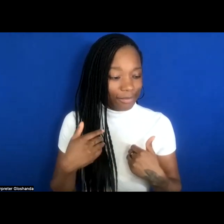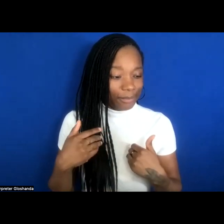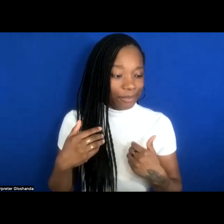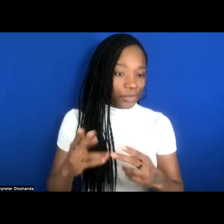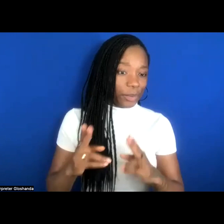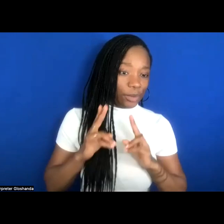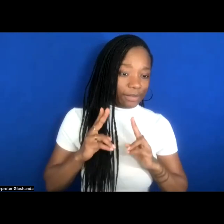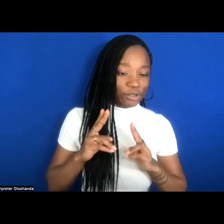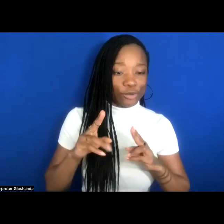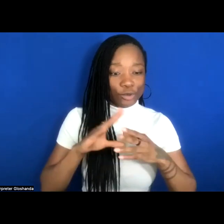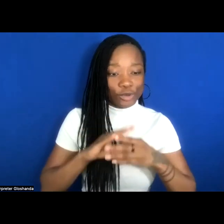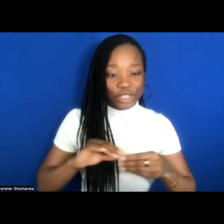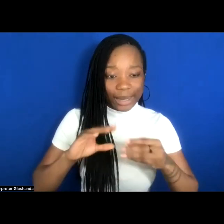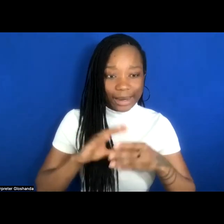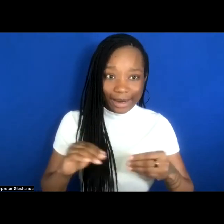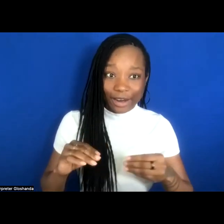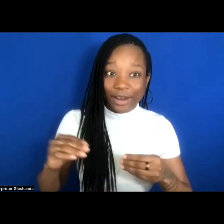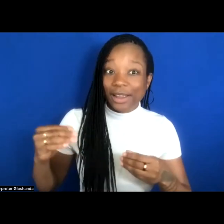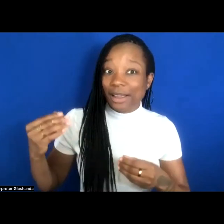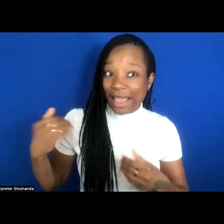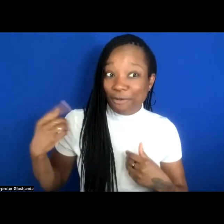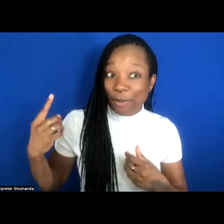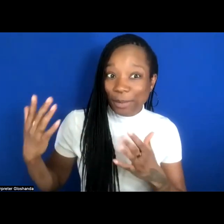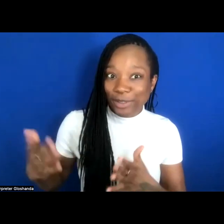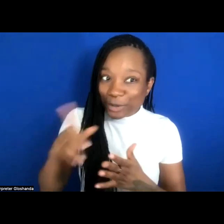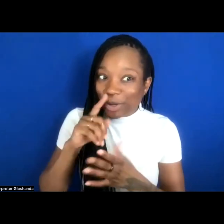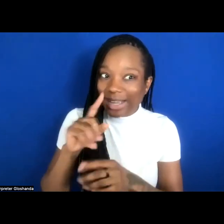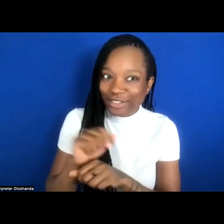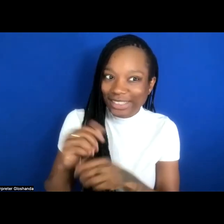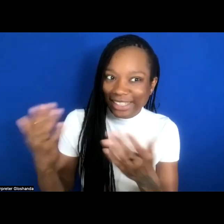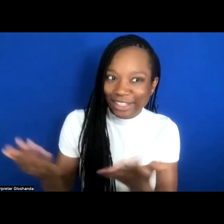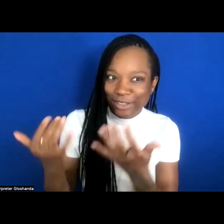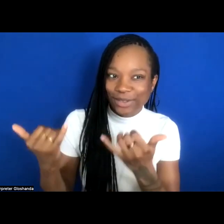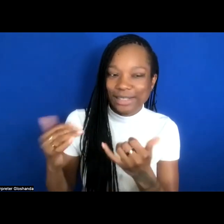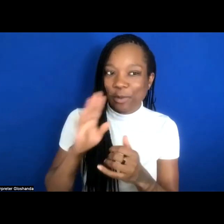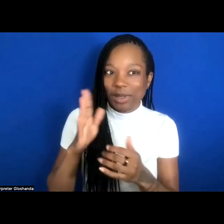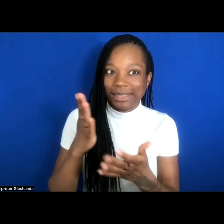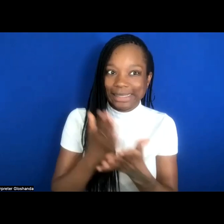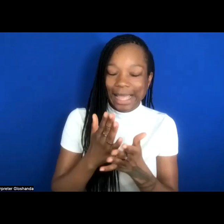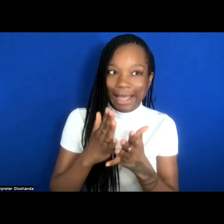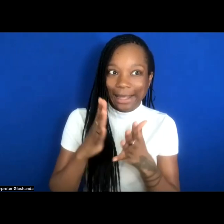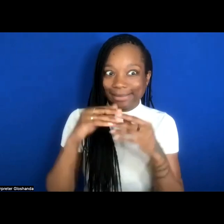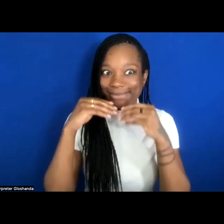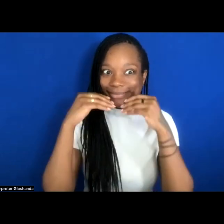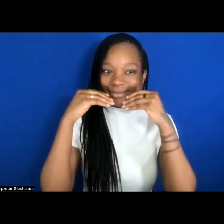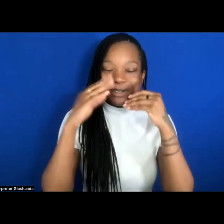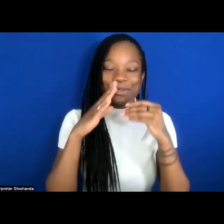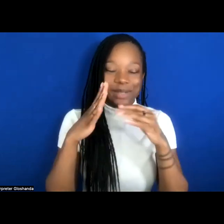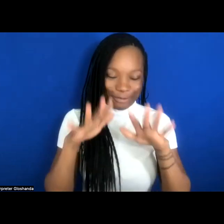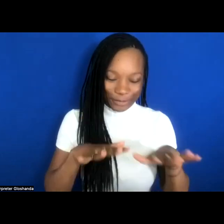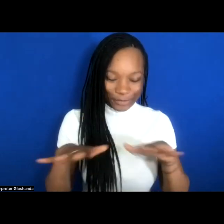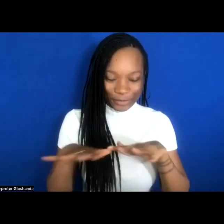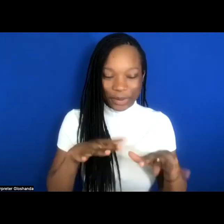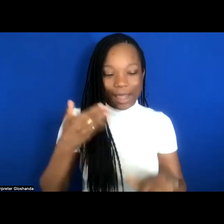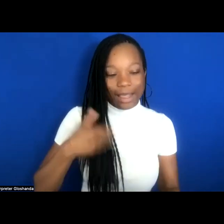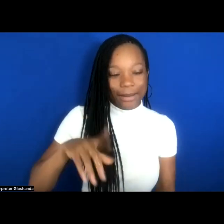one of those storytellers is here with us this evening. So let me stop gushing and slow down. I'm DJ. I use he and they